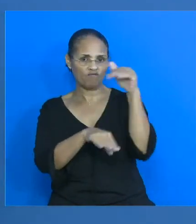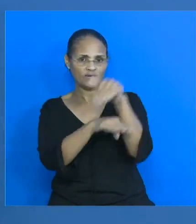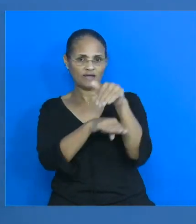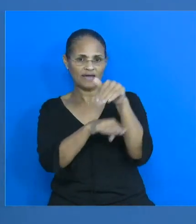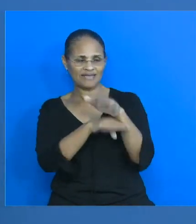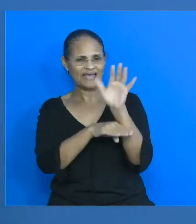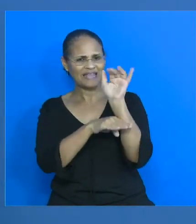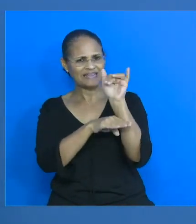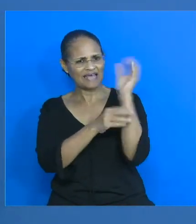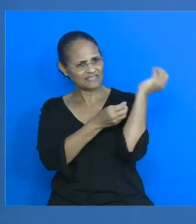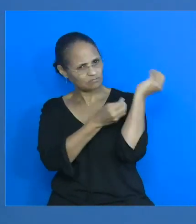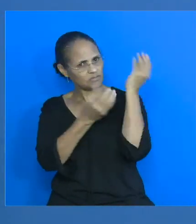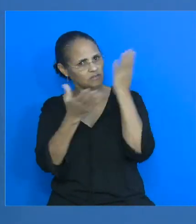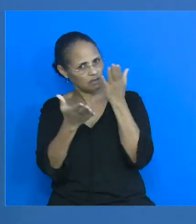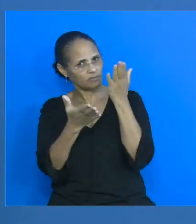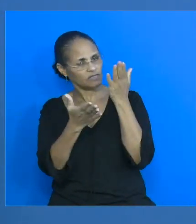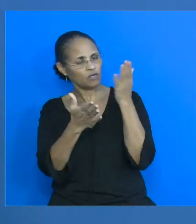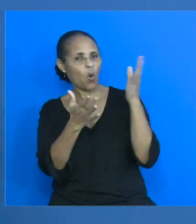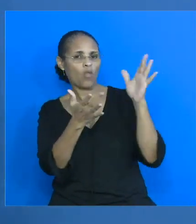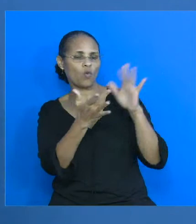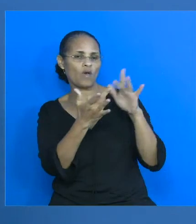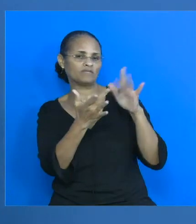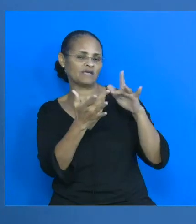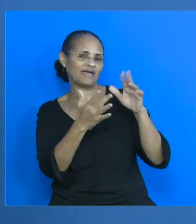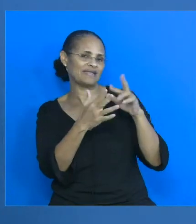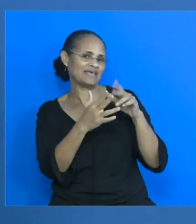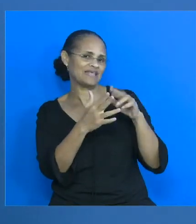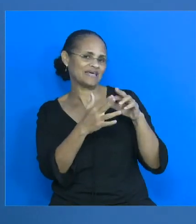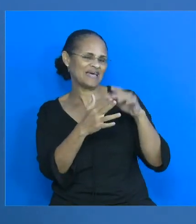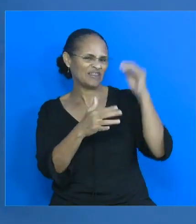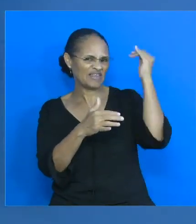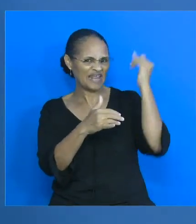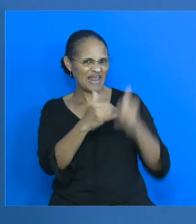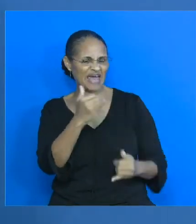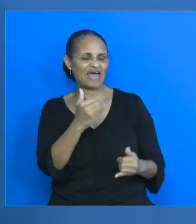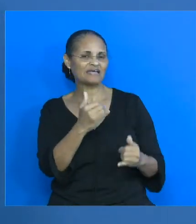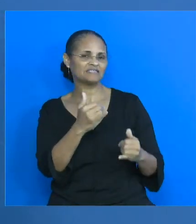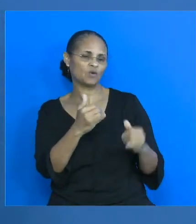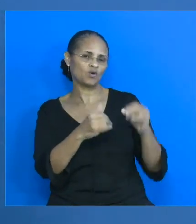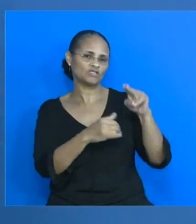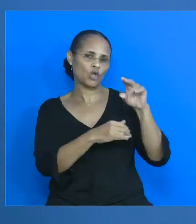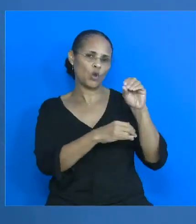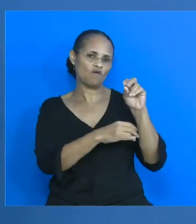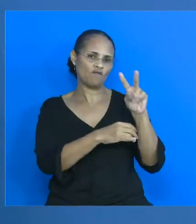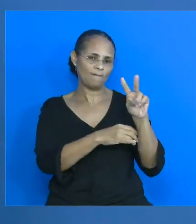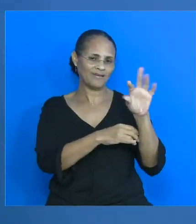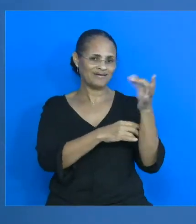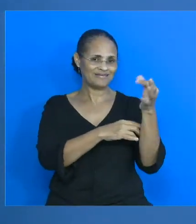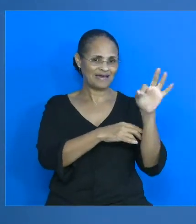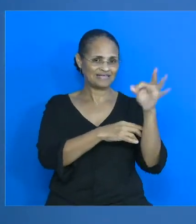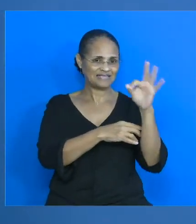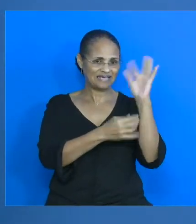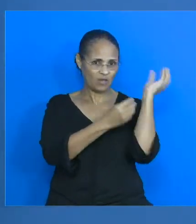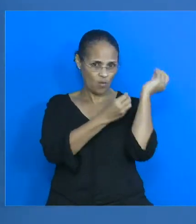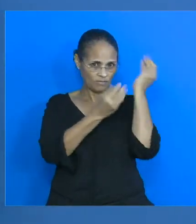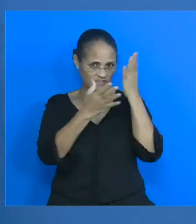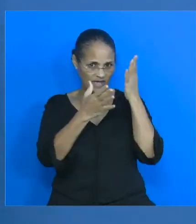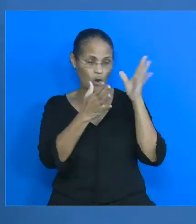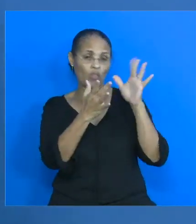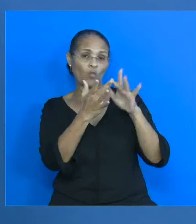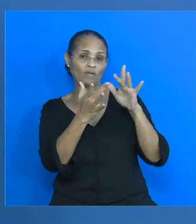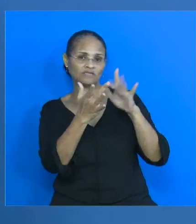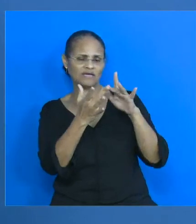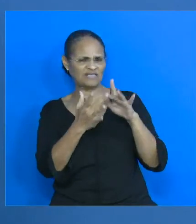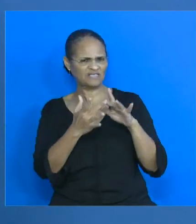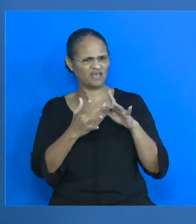hasn't been updated on the website either, though. The last day update for the COVID was November 19th. So On the website? yeah.